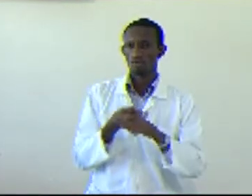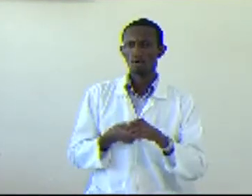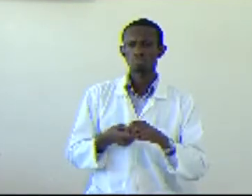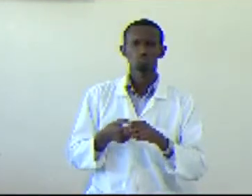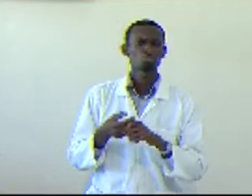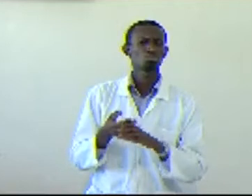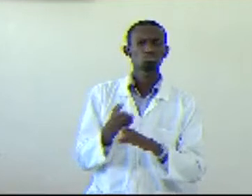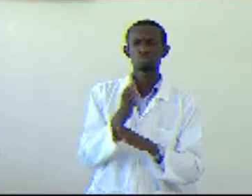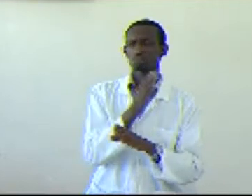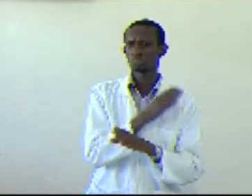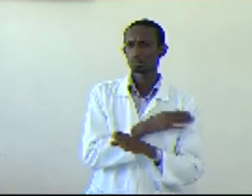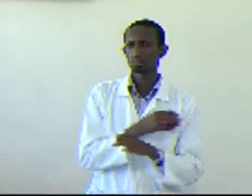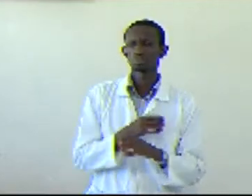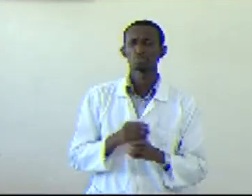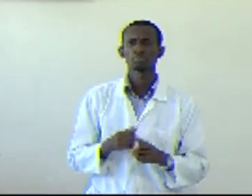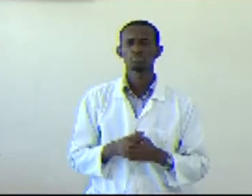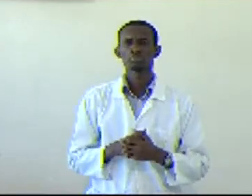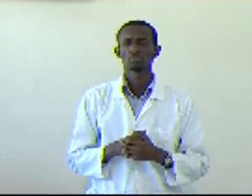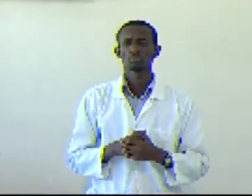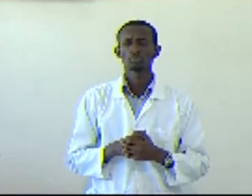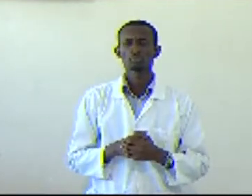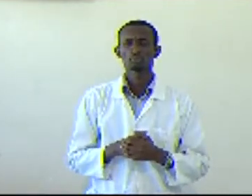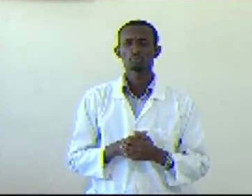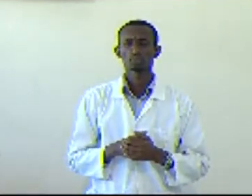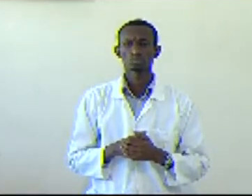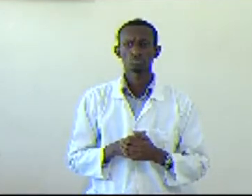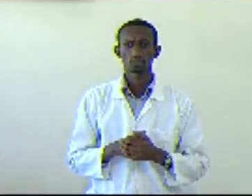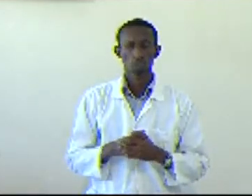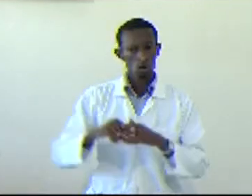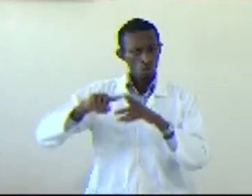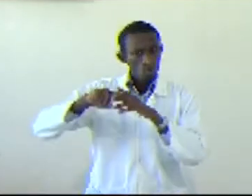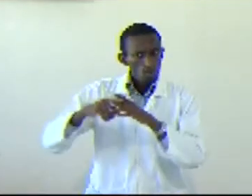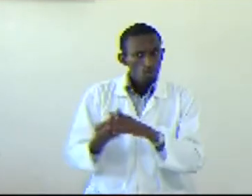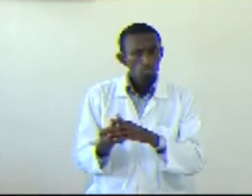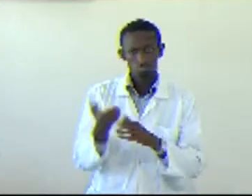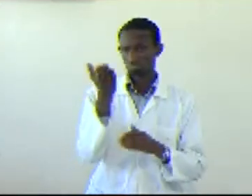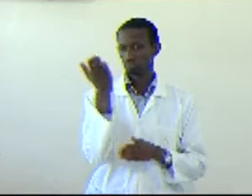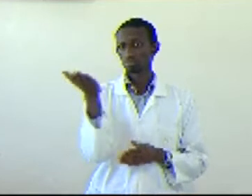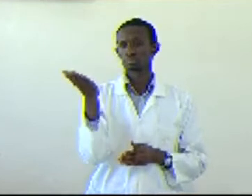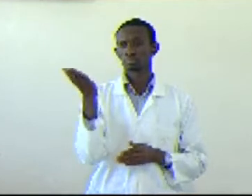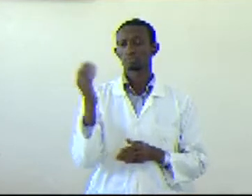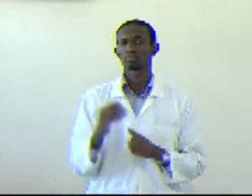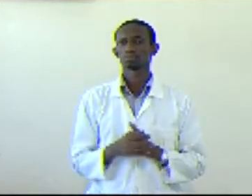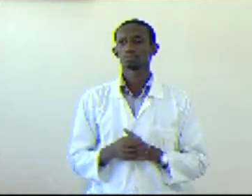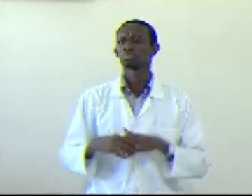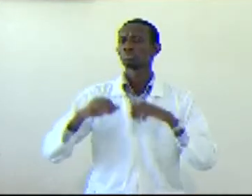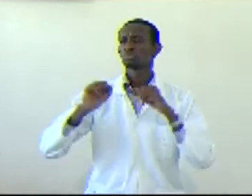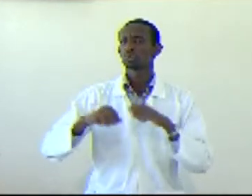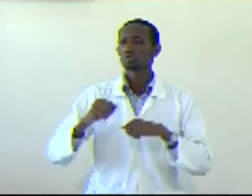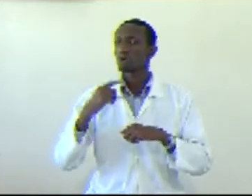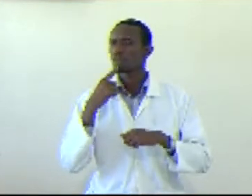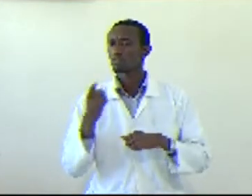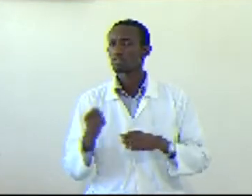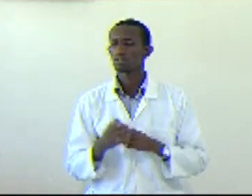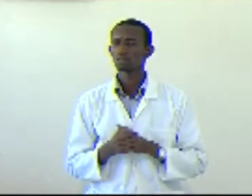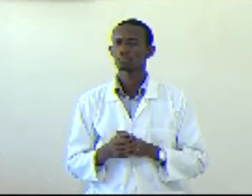analysis of a simple circuit potentiometer. So from this one, so we can now say that, what